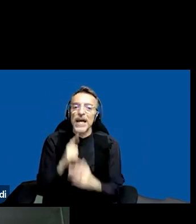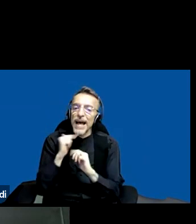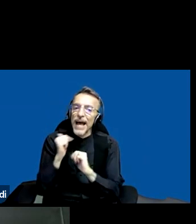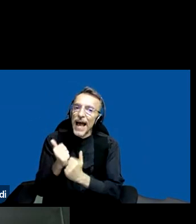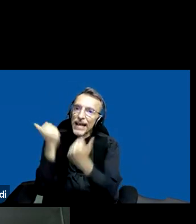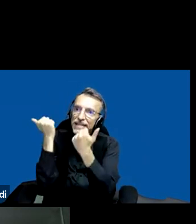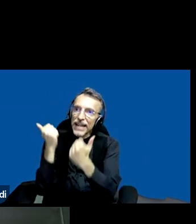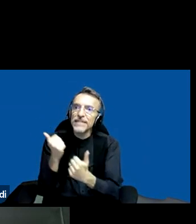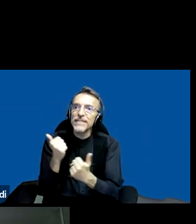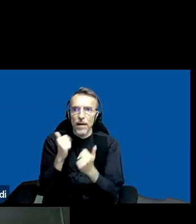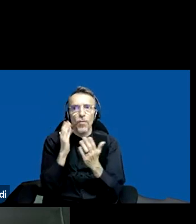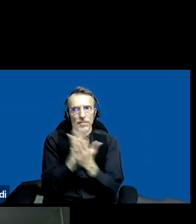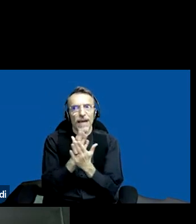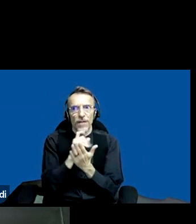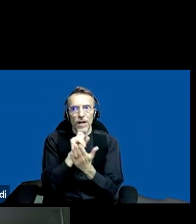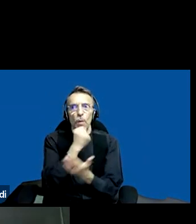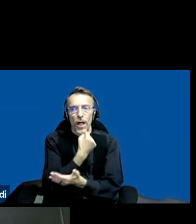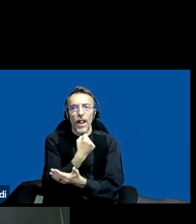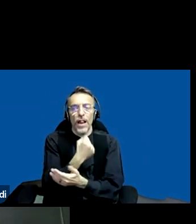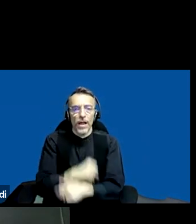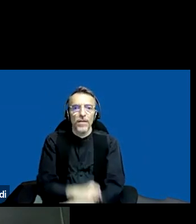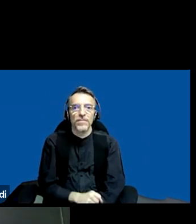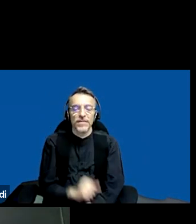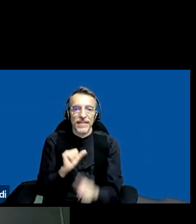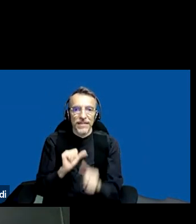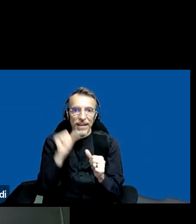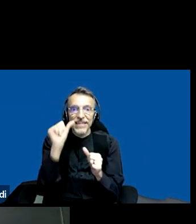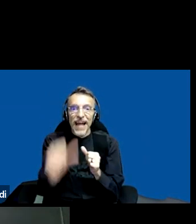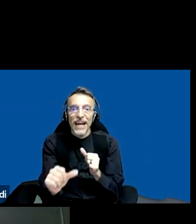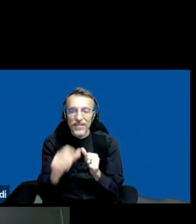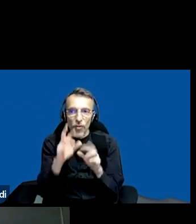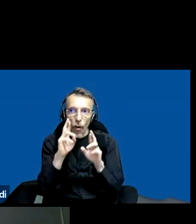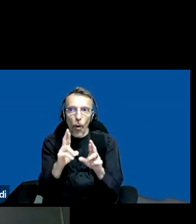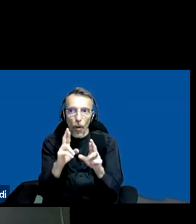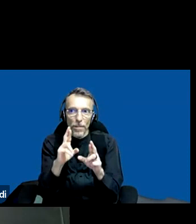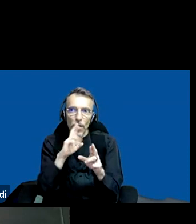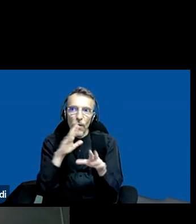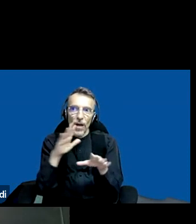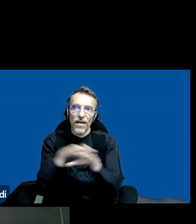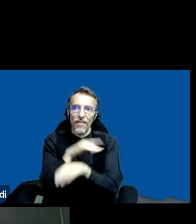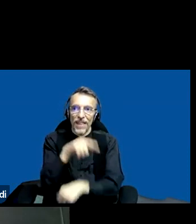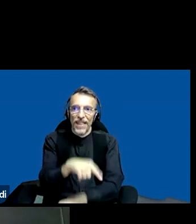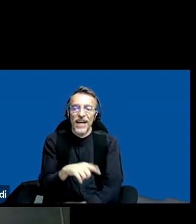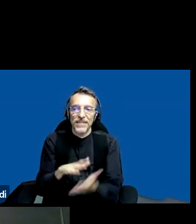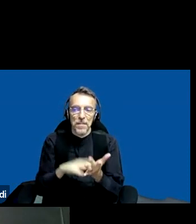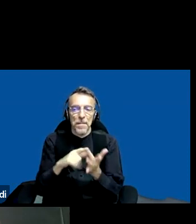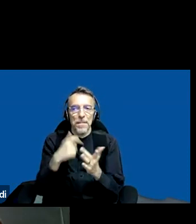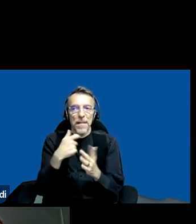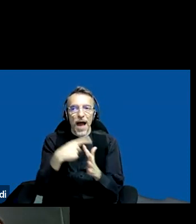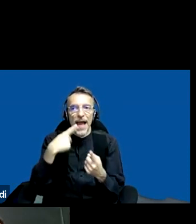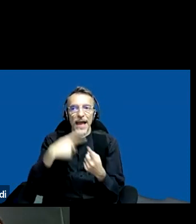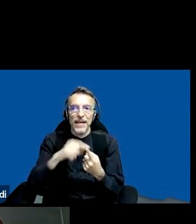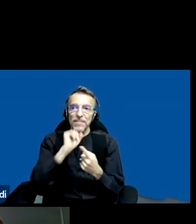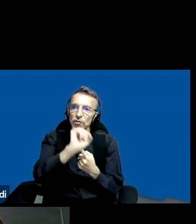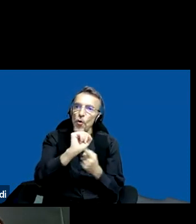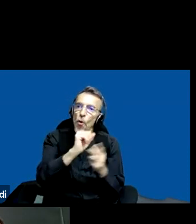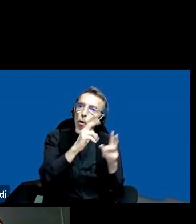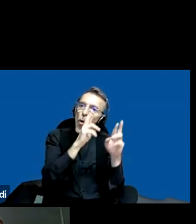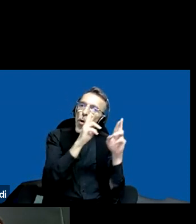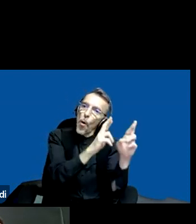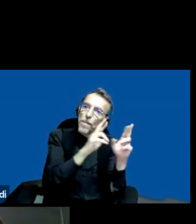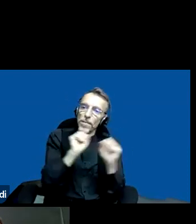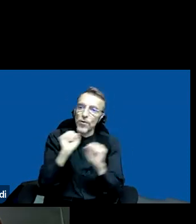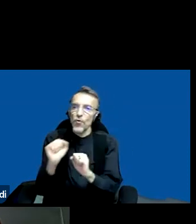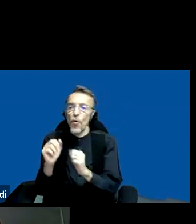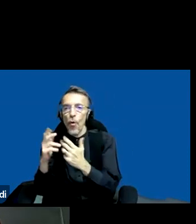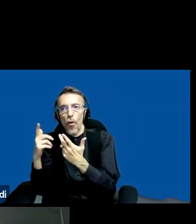we definitely will have, actually, and the very next one will help us do that. Mike, what would be your hope? What would you like us